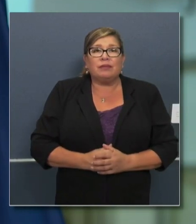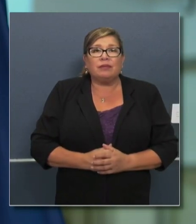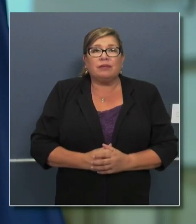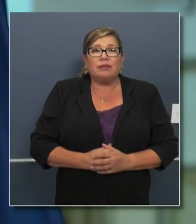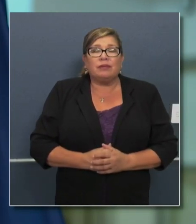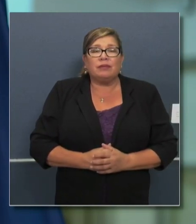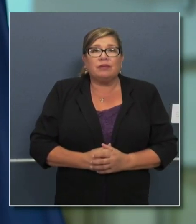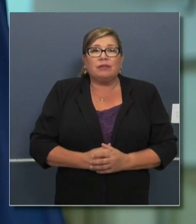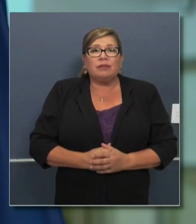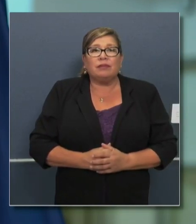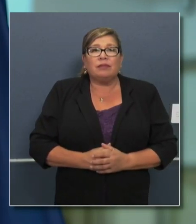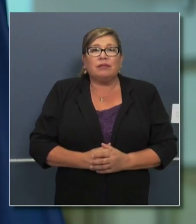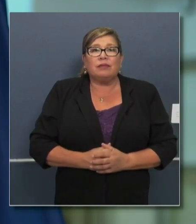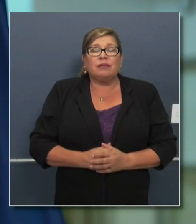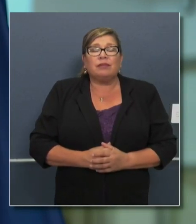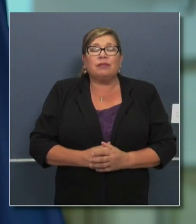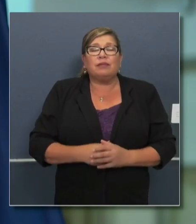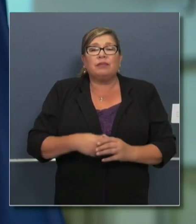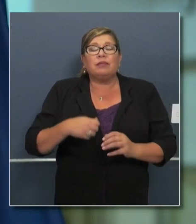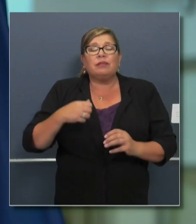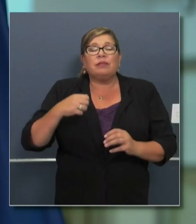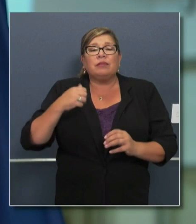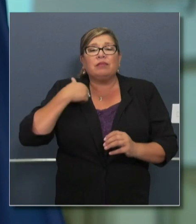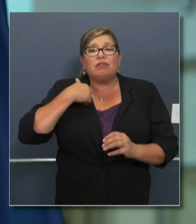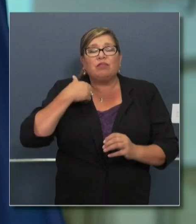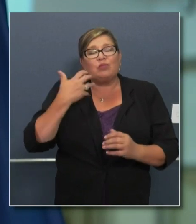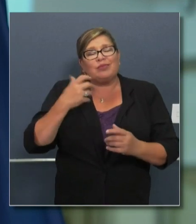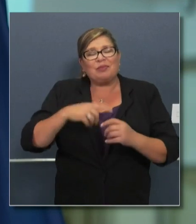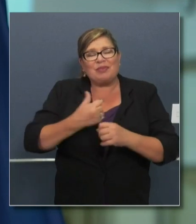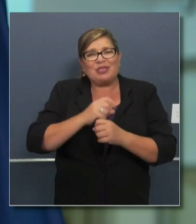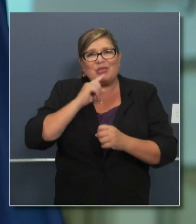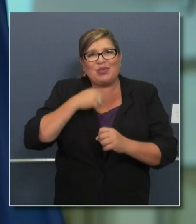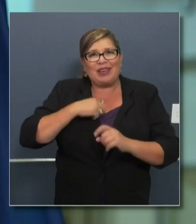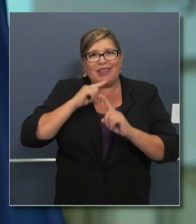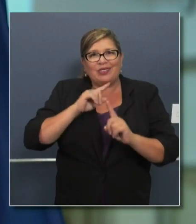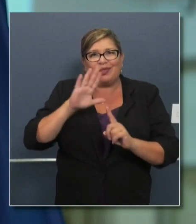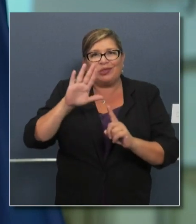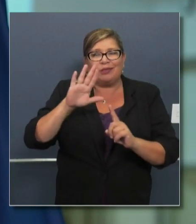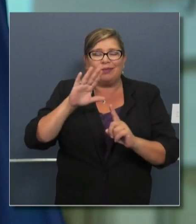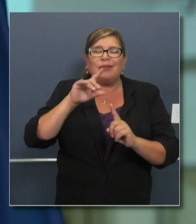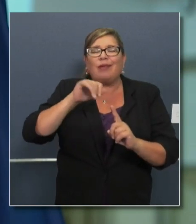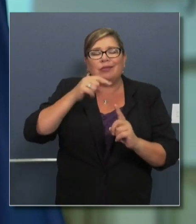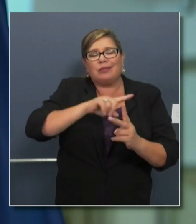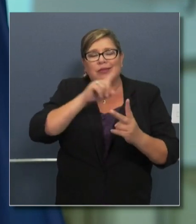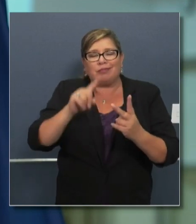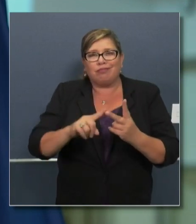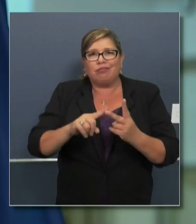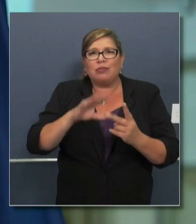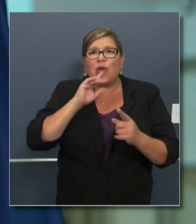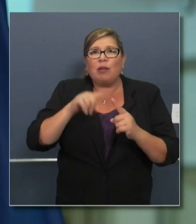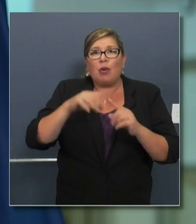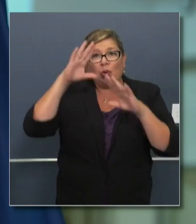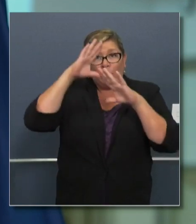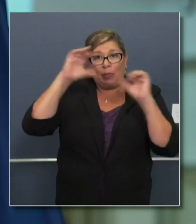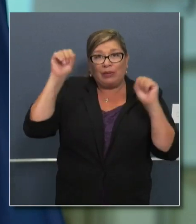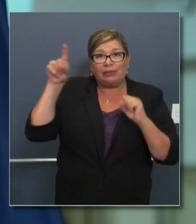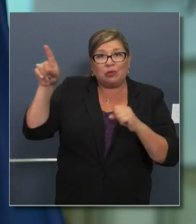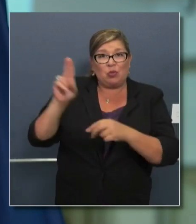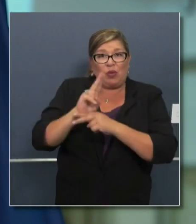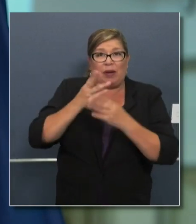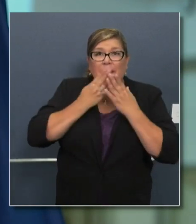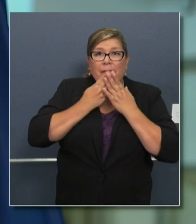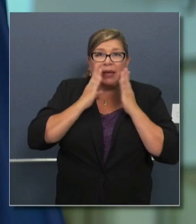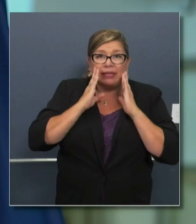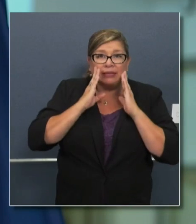and I imagine it would be a follow-up if you were in the room, the question of the president's example. I would